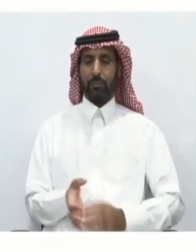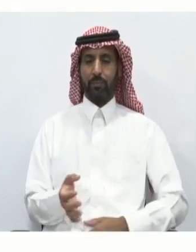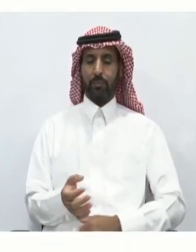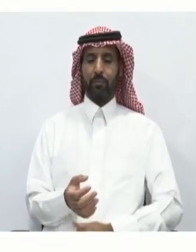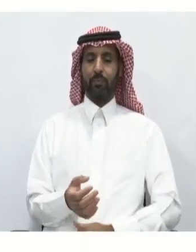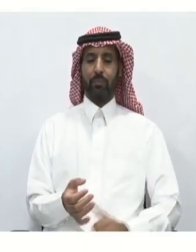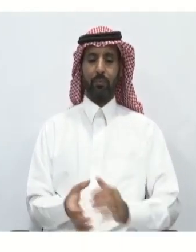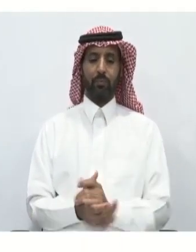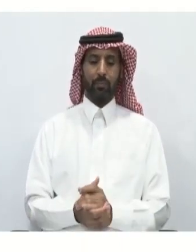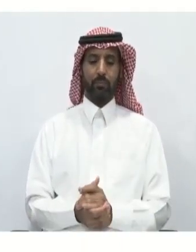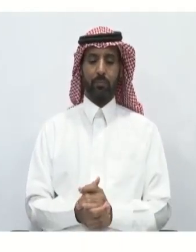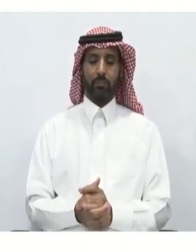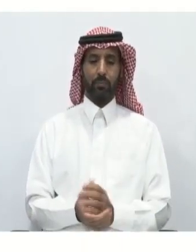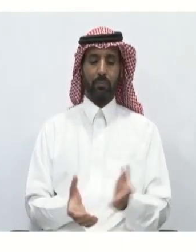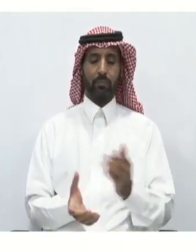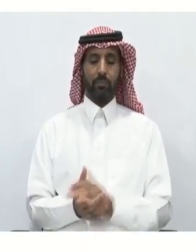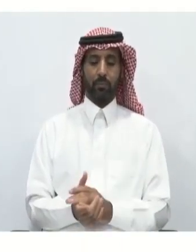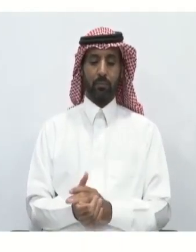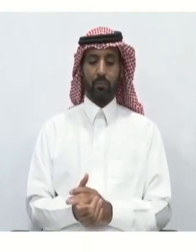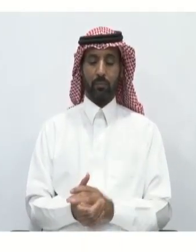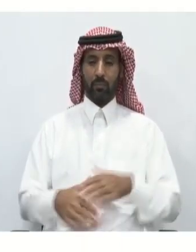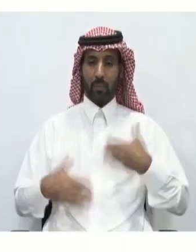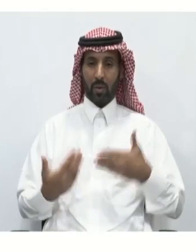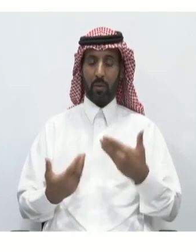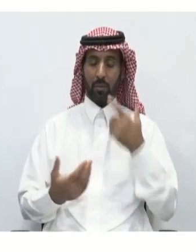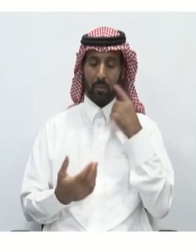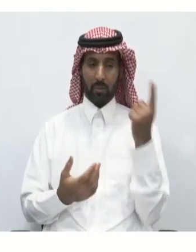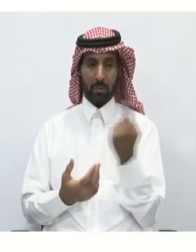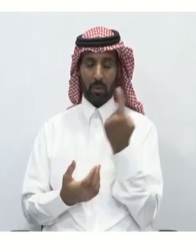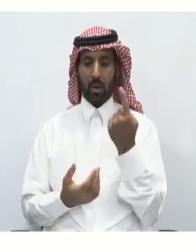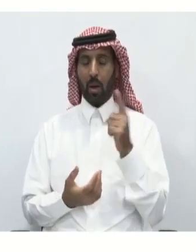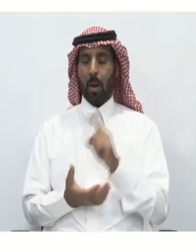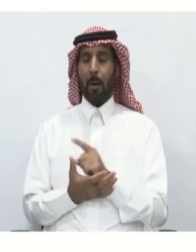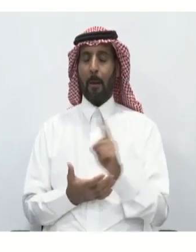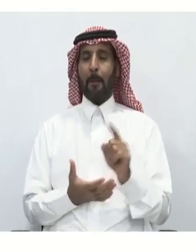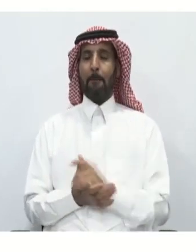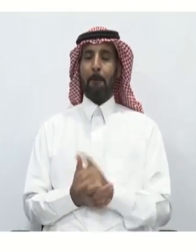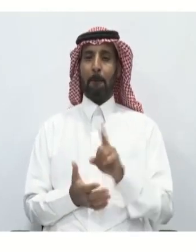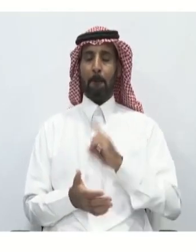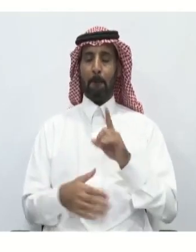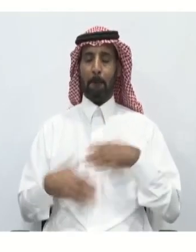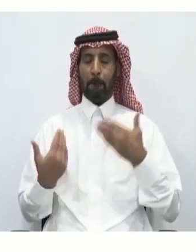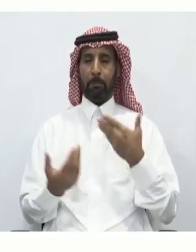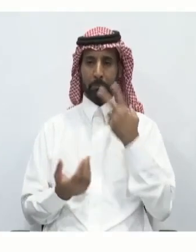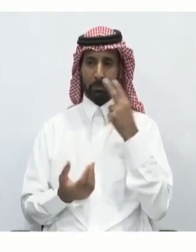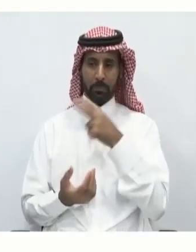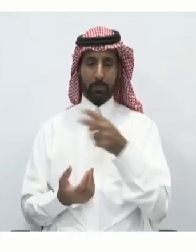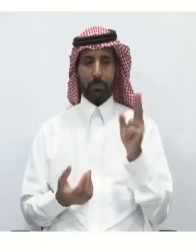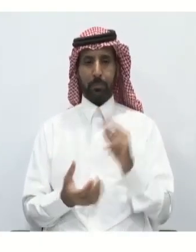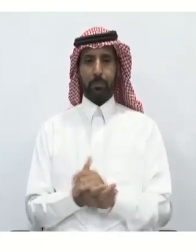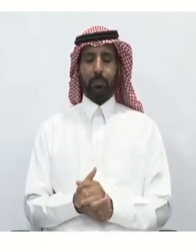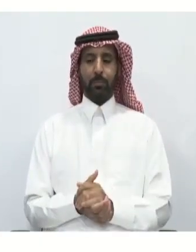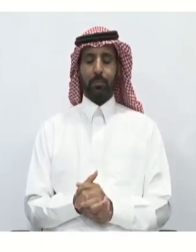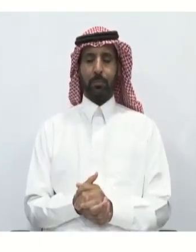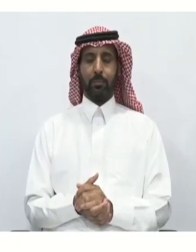surroundings. Also, he said, I'm enjoying nature. This is the biggest clue here. He said, I'm enjoying